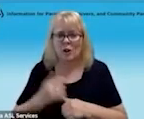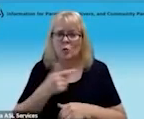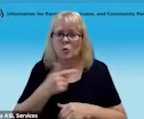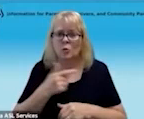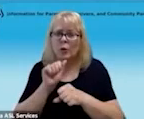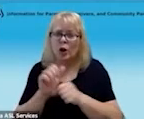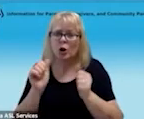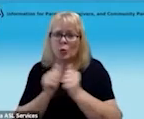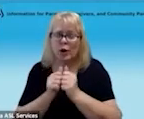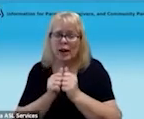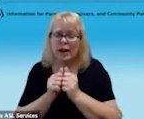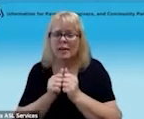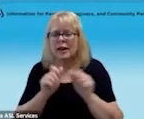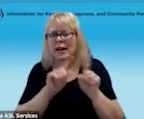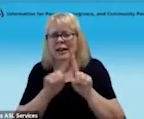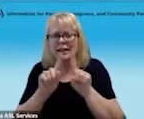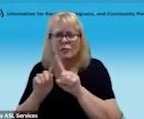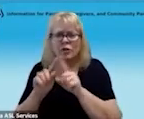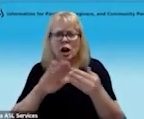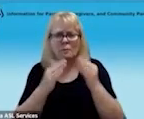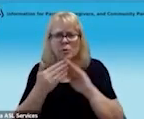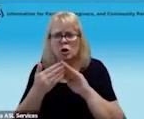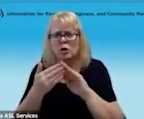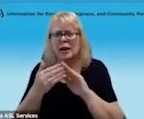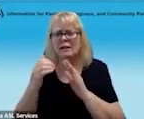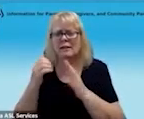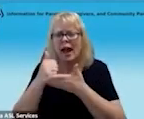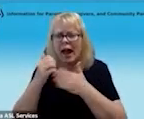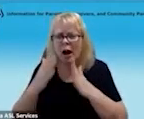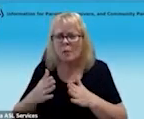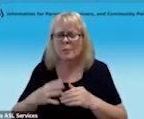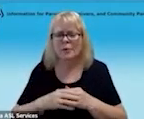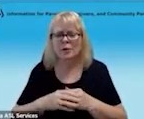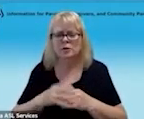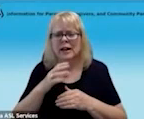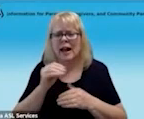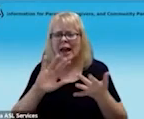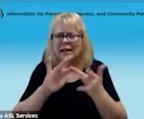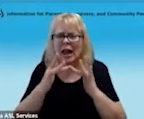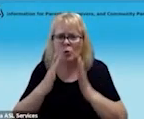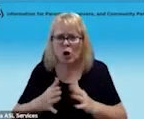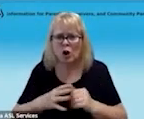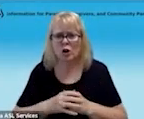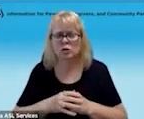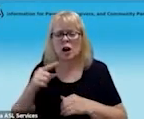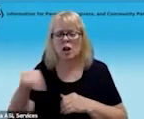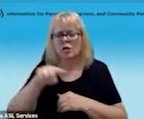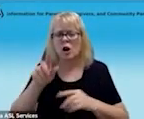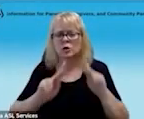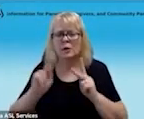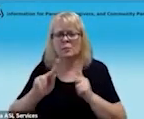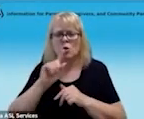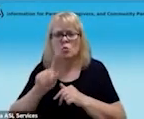in terms of doing this, and we employed a strategy, and I'm just literally jumping down to bullet three. We worked